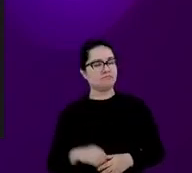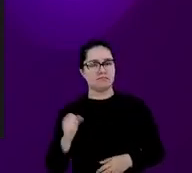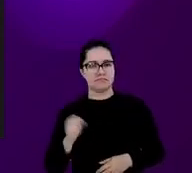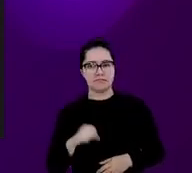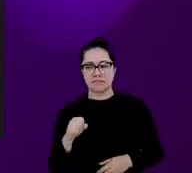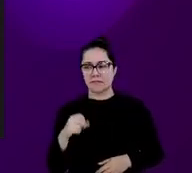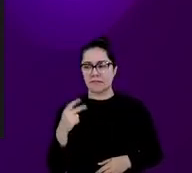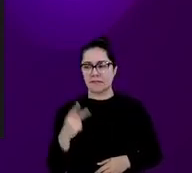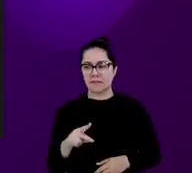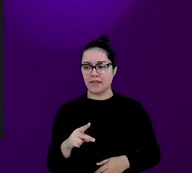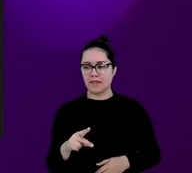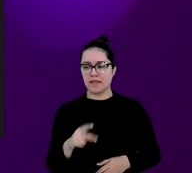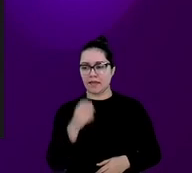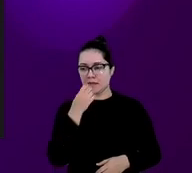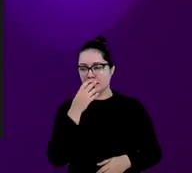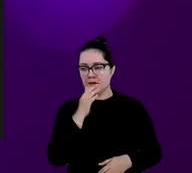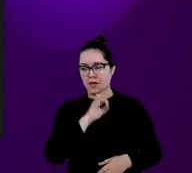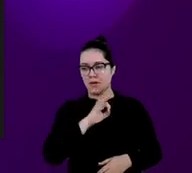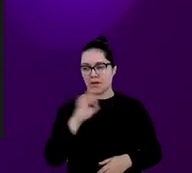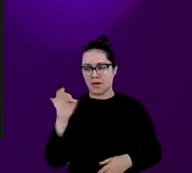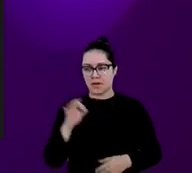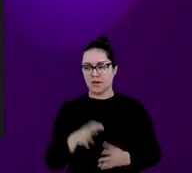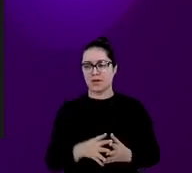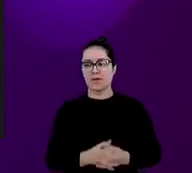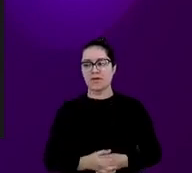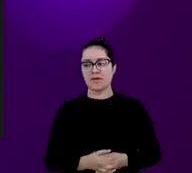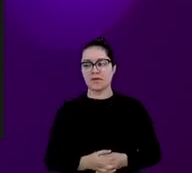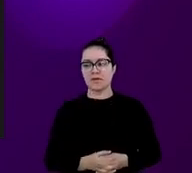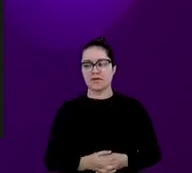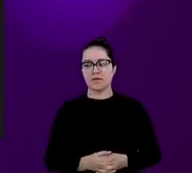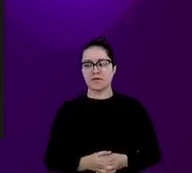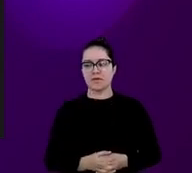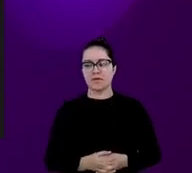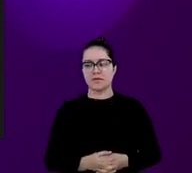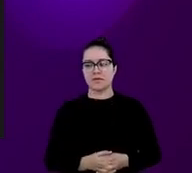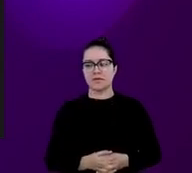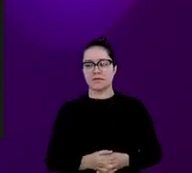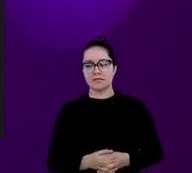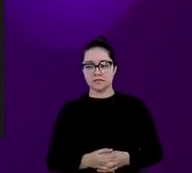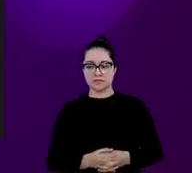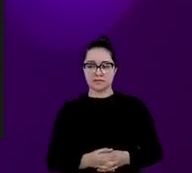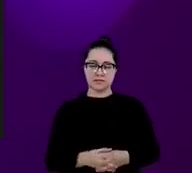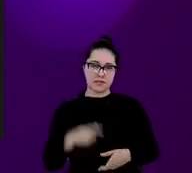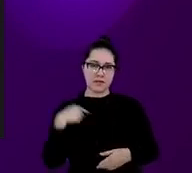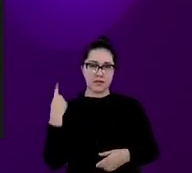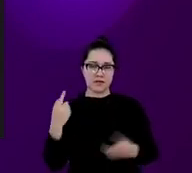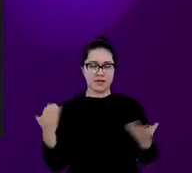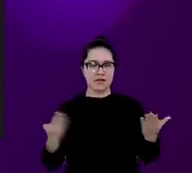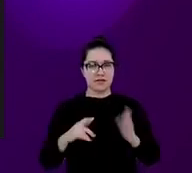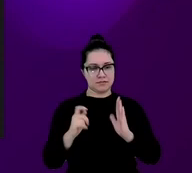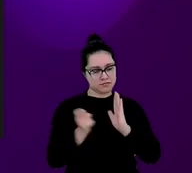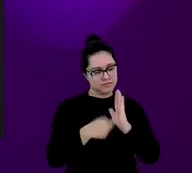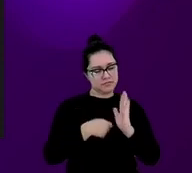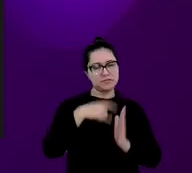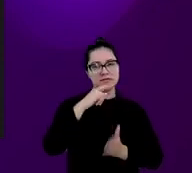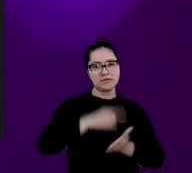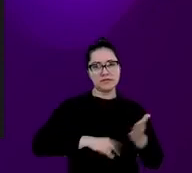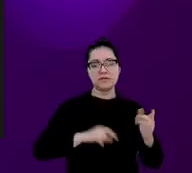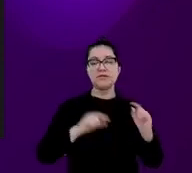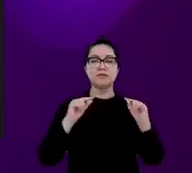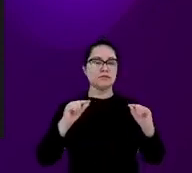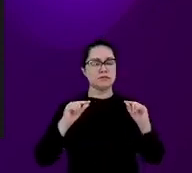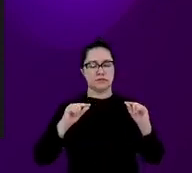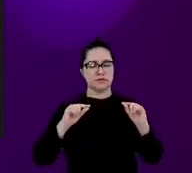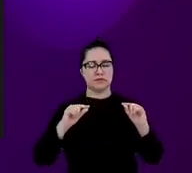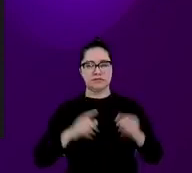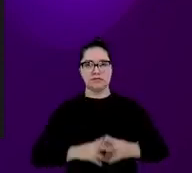now we just sign a contract to make a a